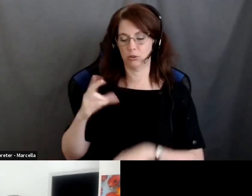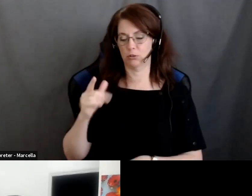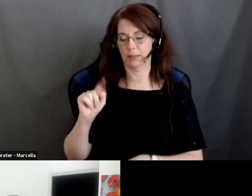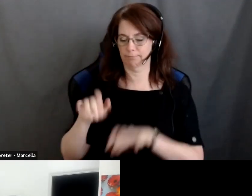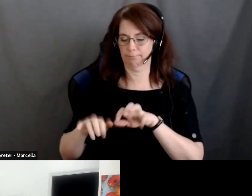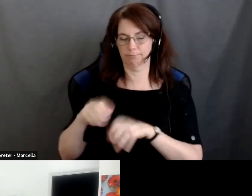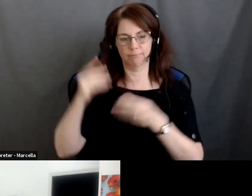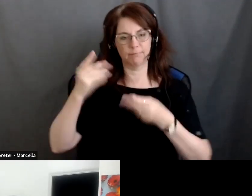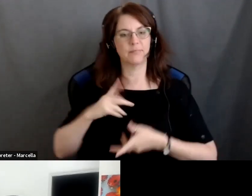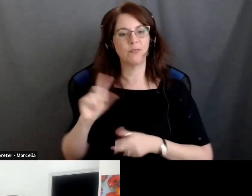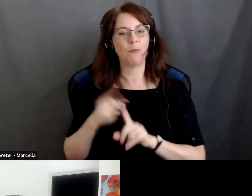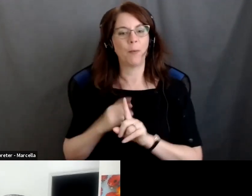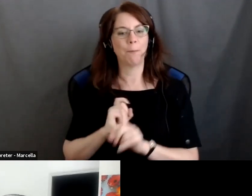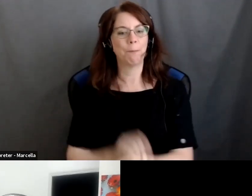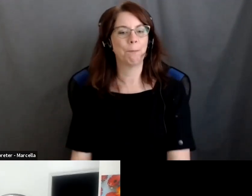chat.